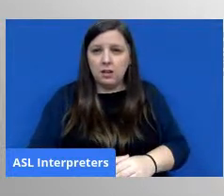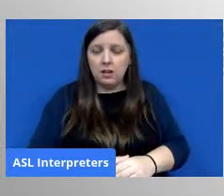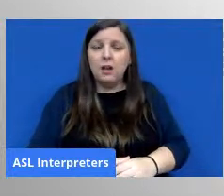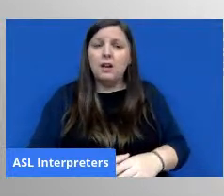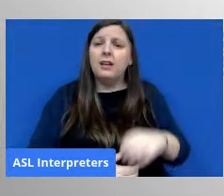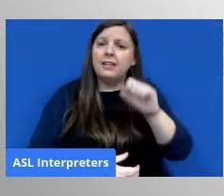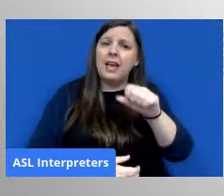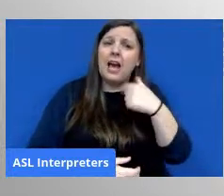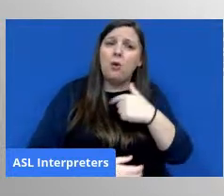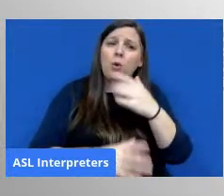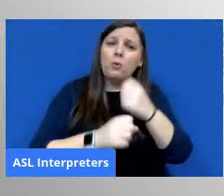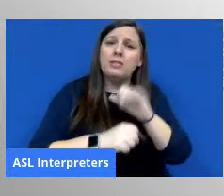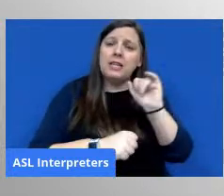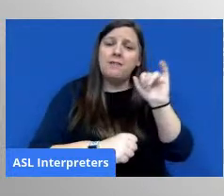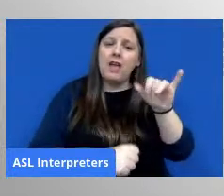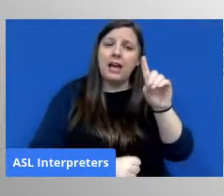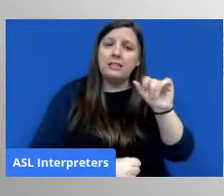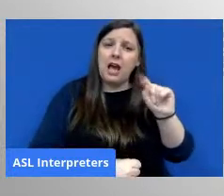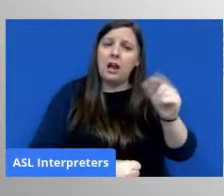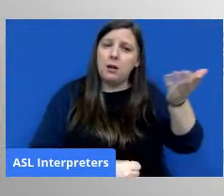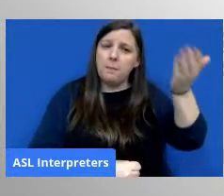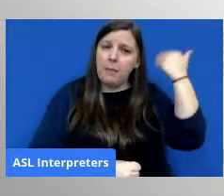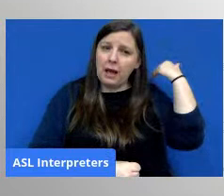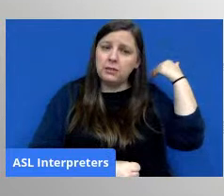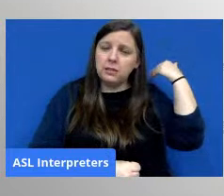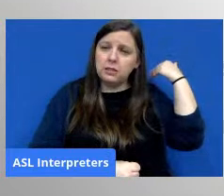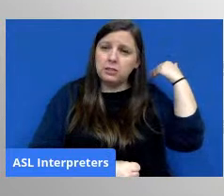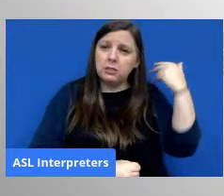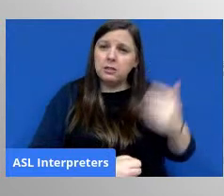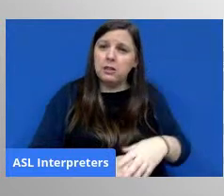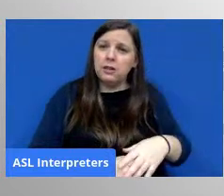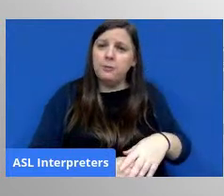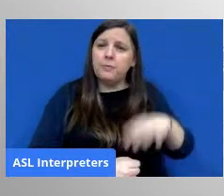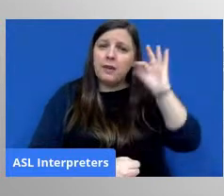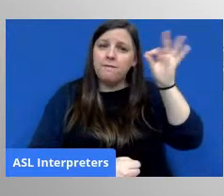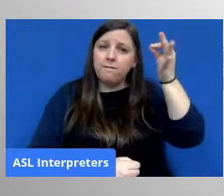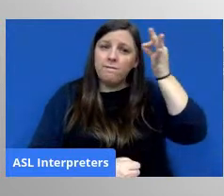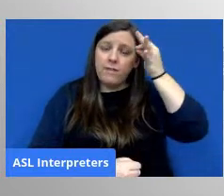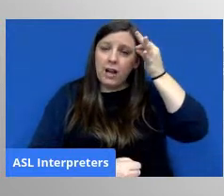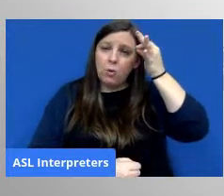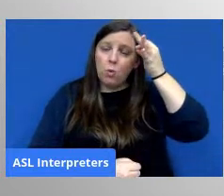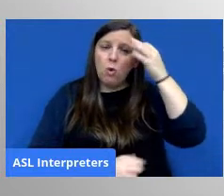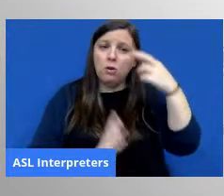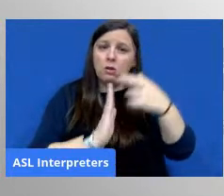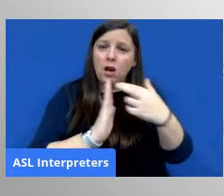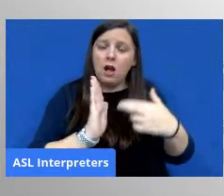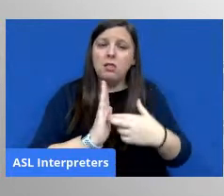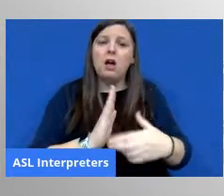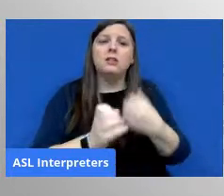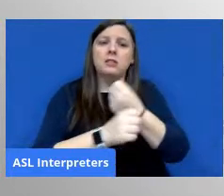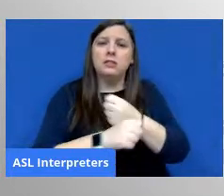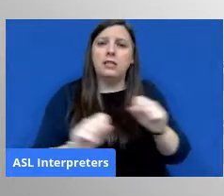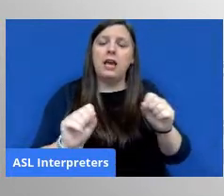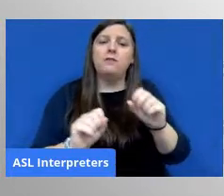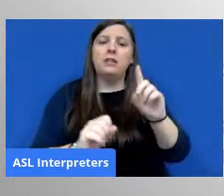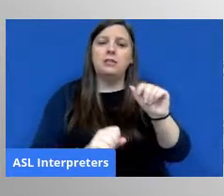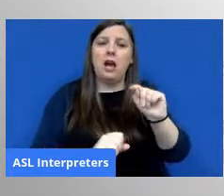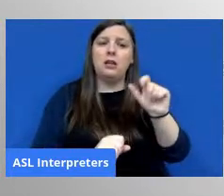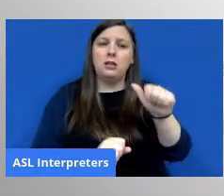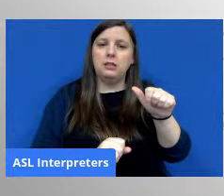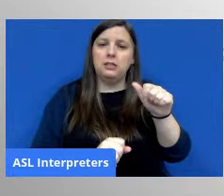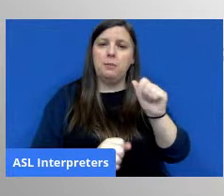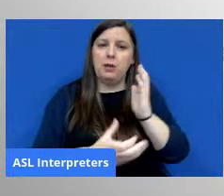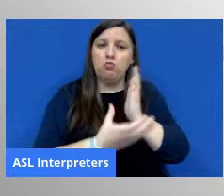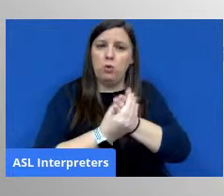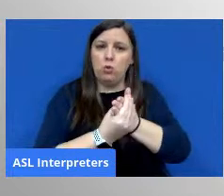received that data in the past. There are federal guidelines that safety data has to be reported. I believe that